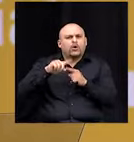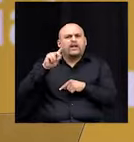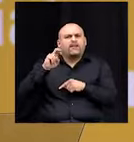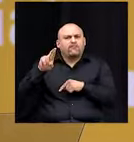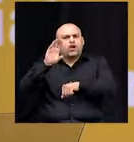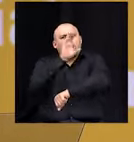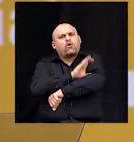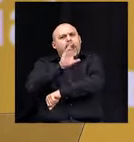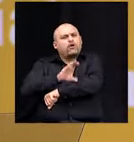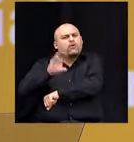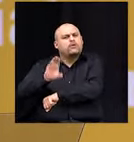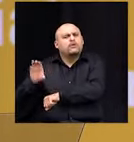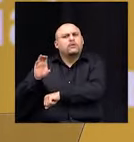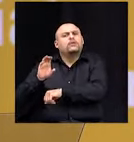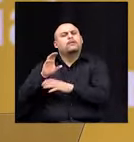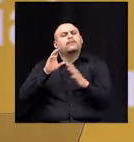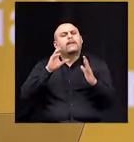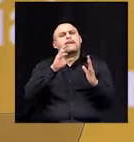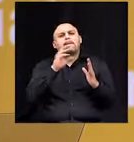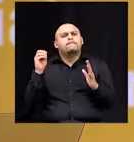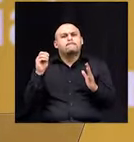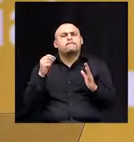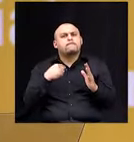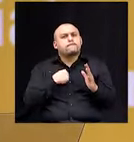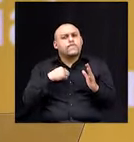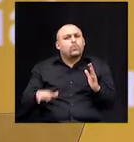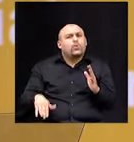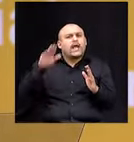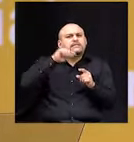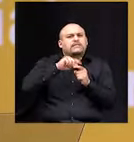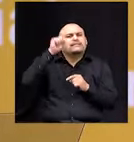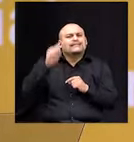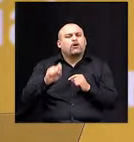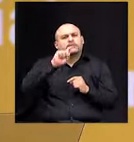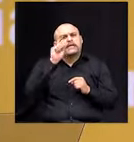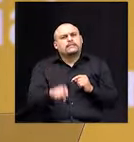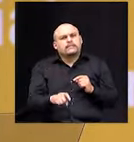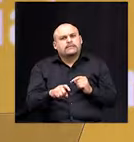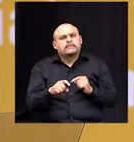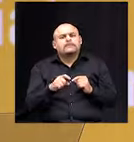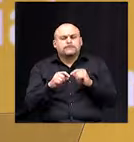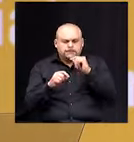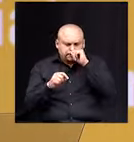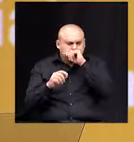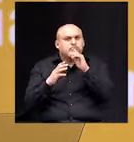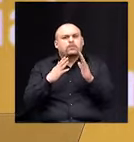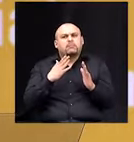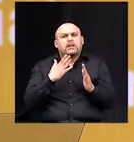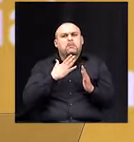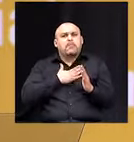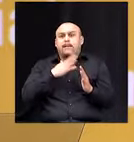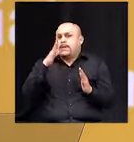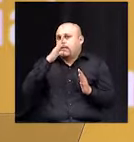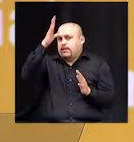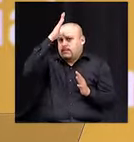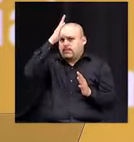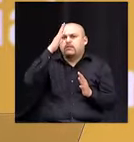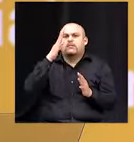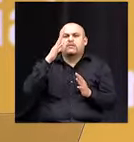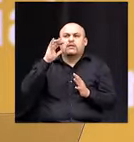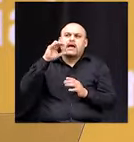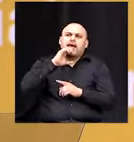Colorado, and I was raised in South Texas. My parents, at